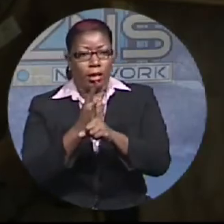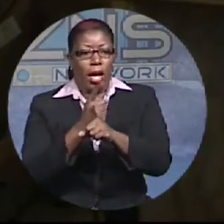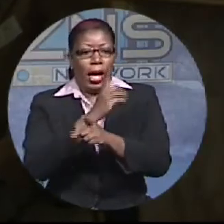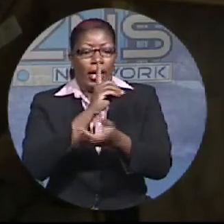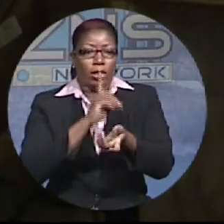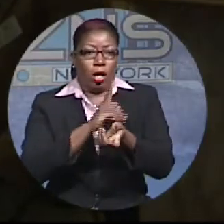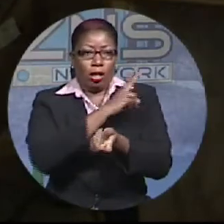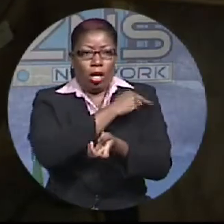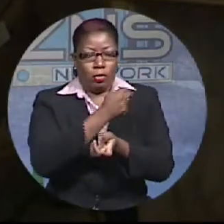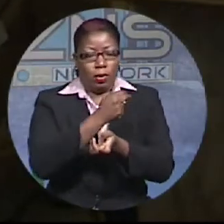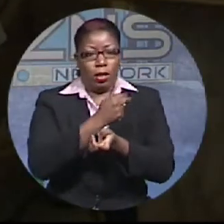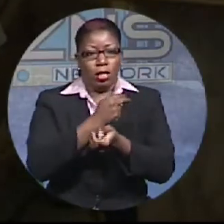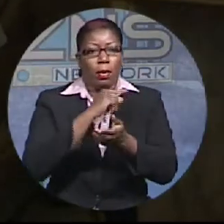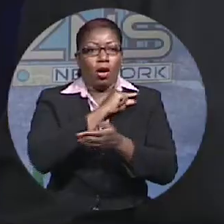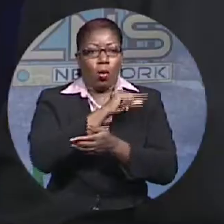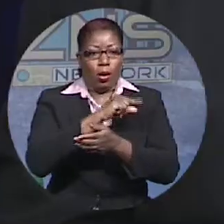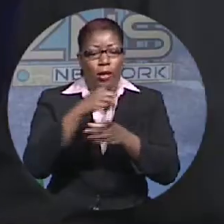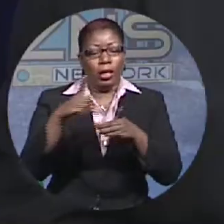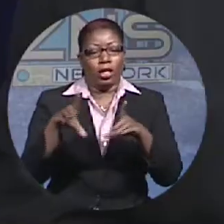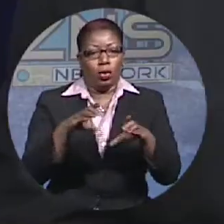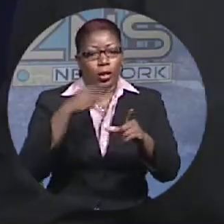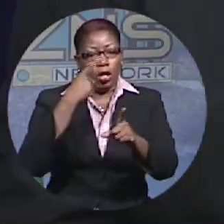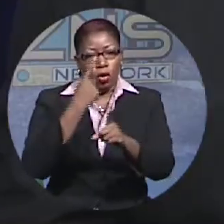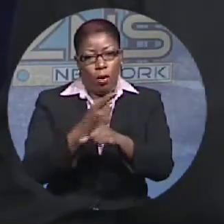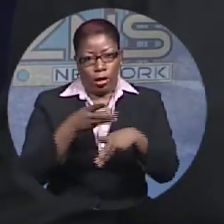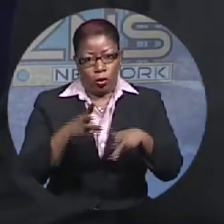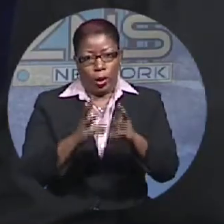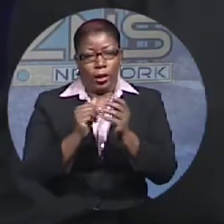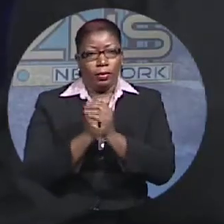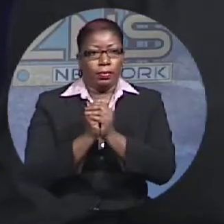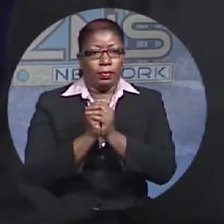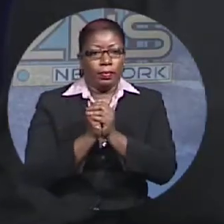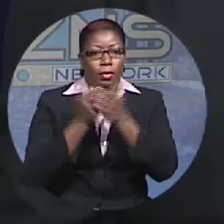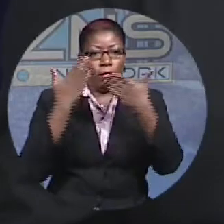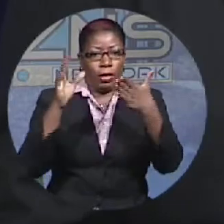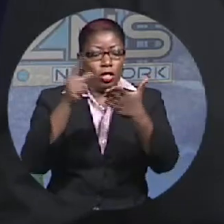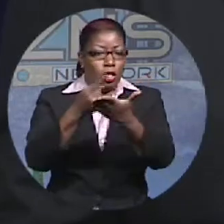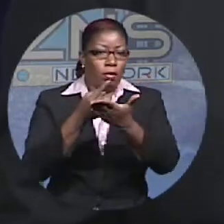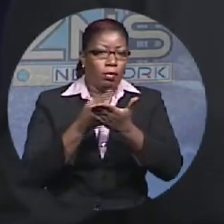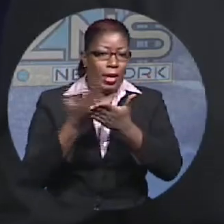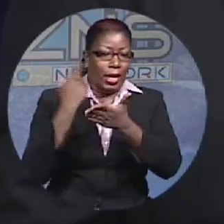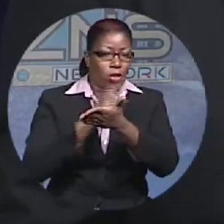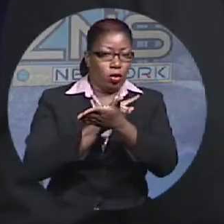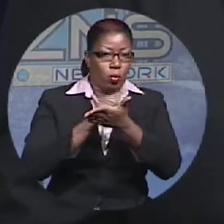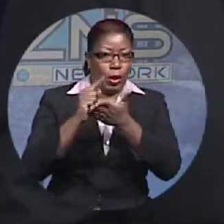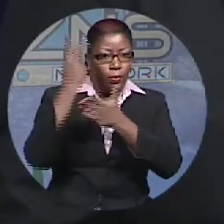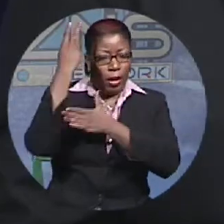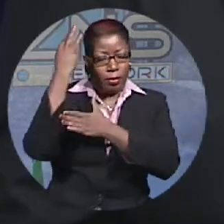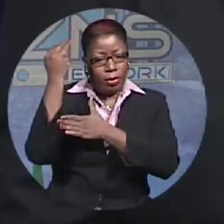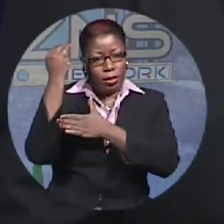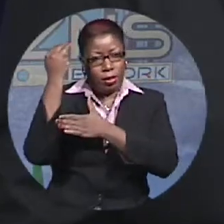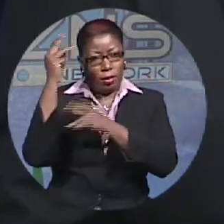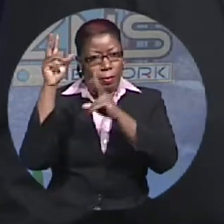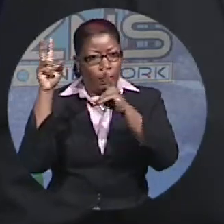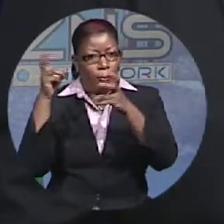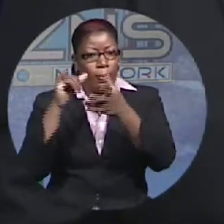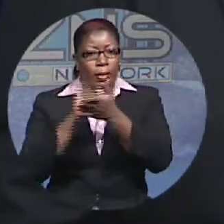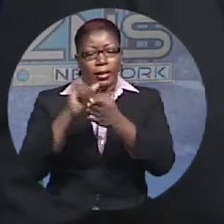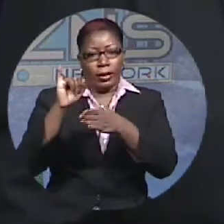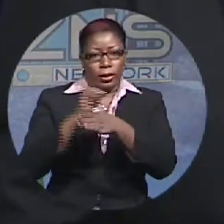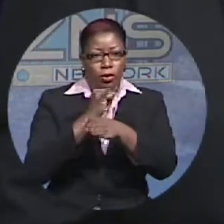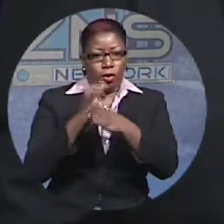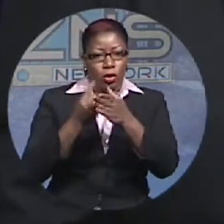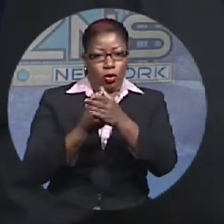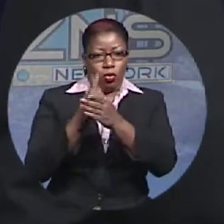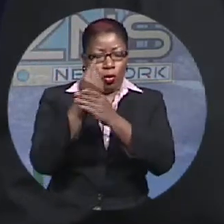and doing it the best possible way. Well, in wrapping up debate on the bill last week, the Prime Minister highlighted the fact that the industry has